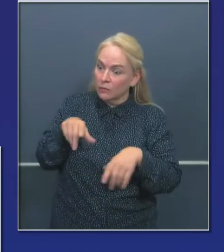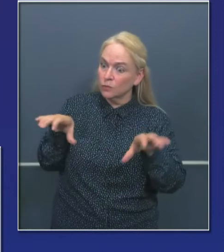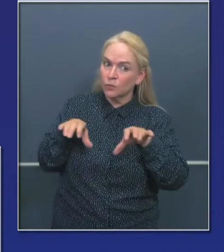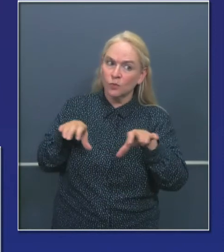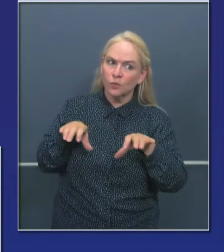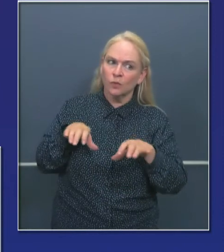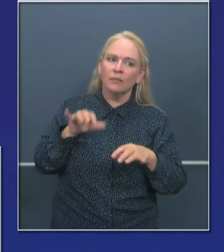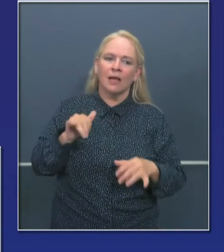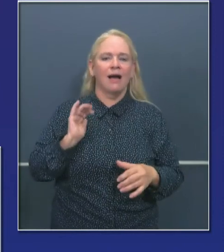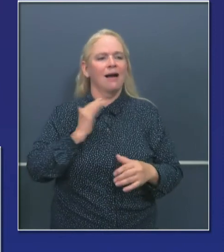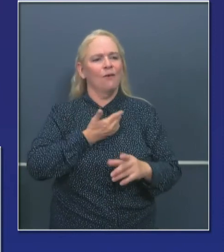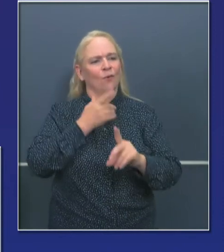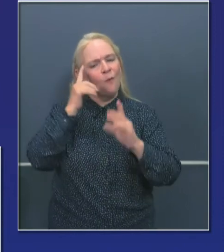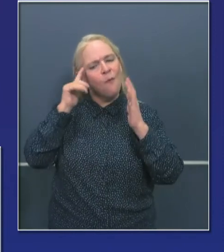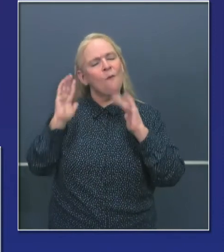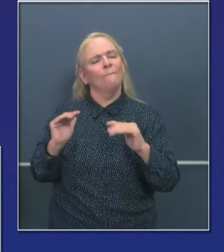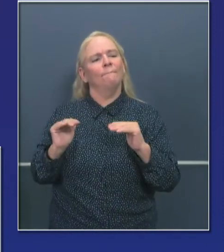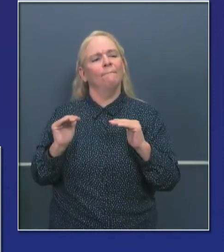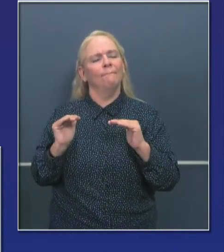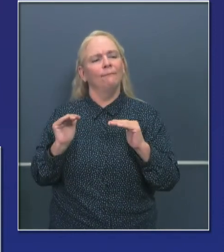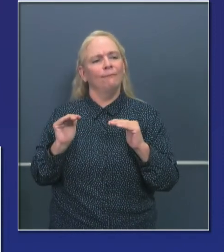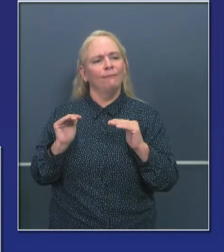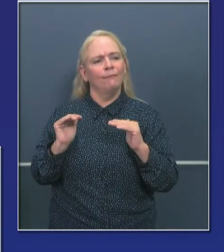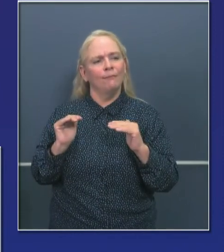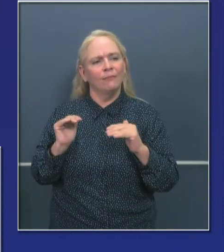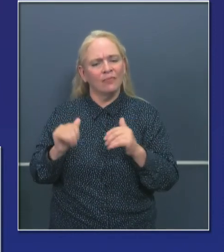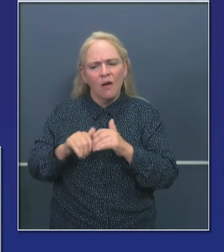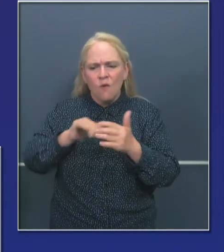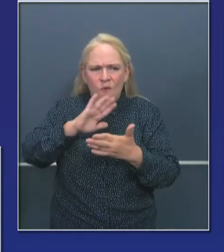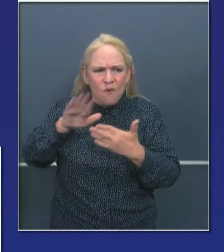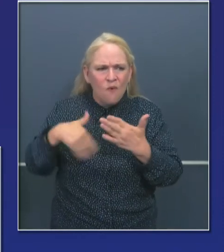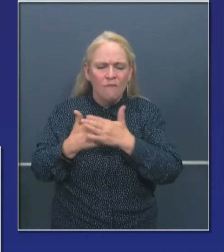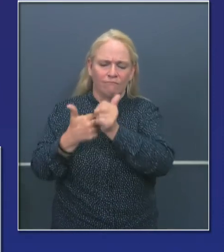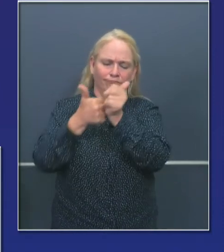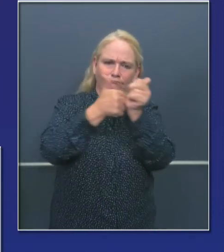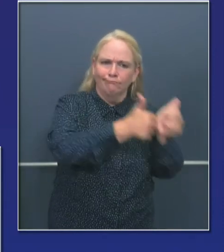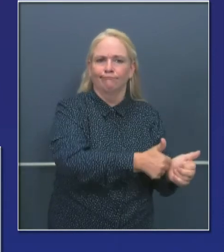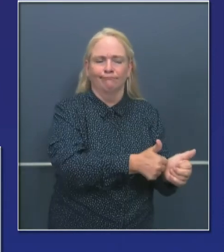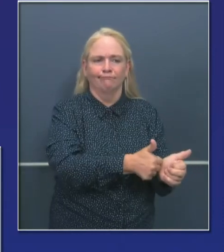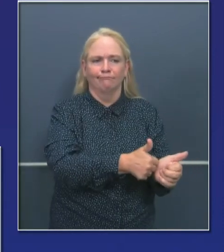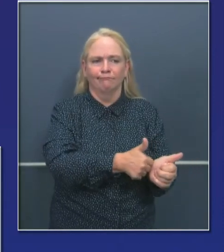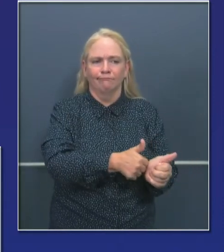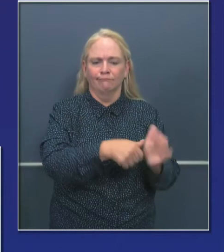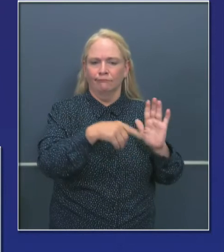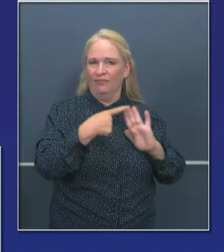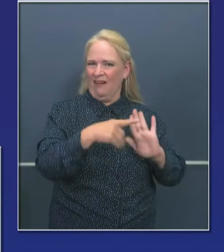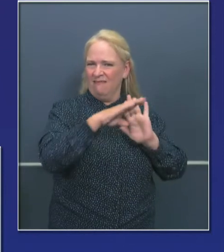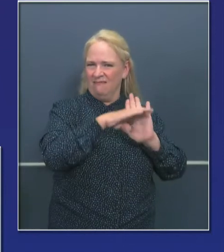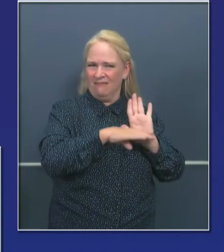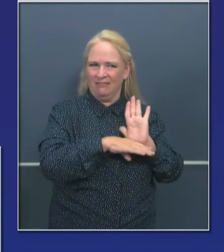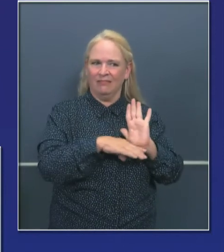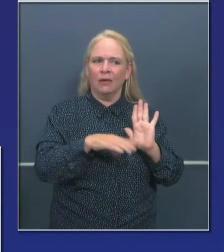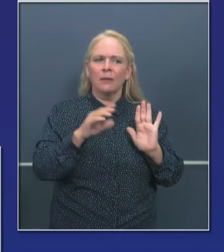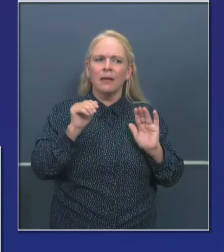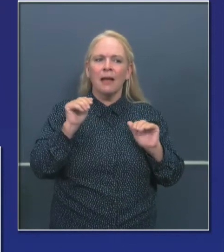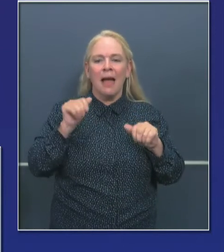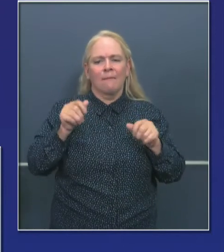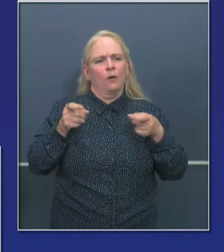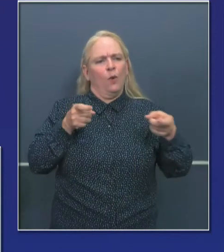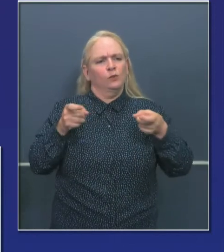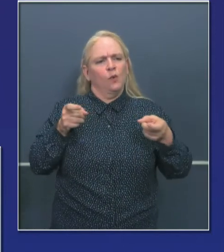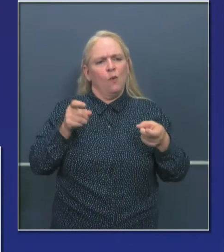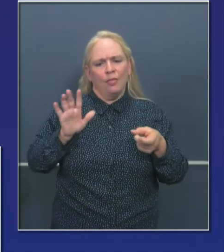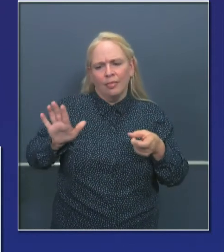for, and we expect all 19 to come into compliance. And again, if not, that hand will be forced in the